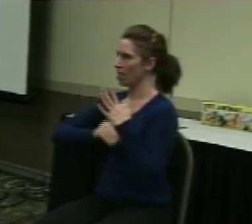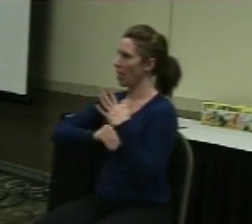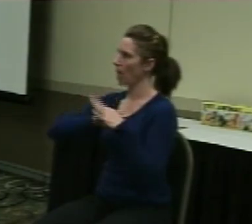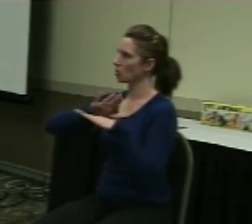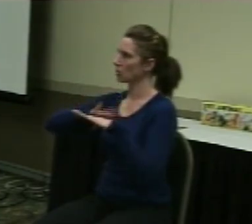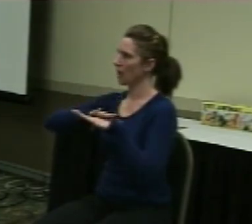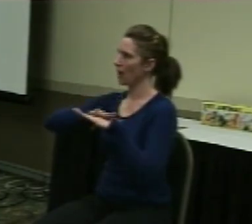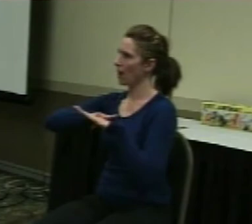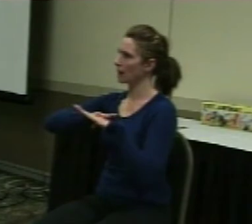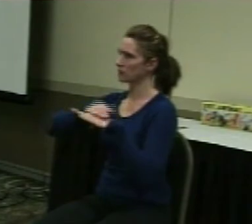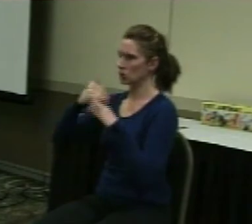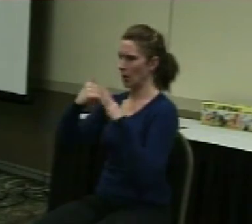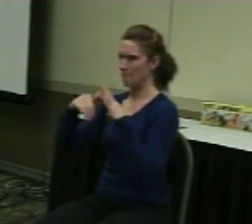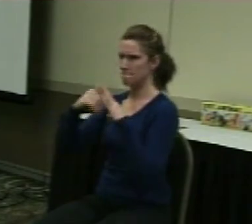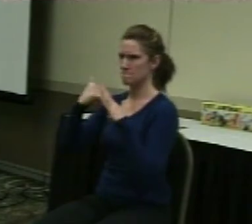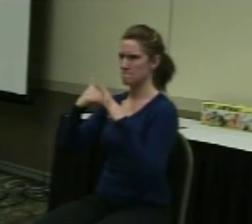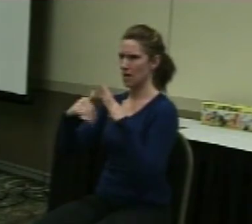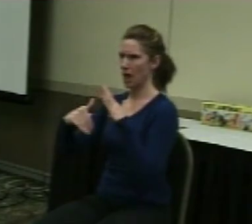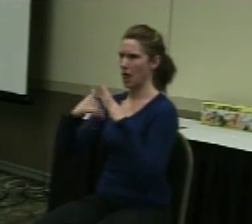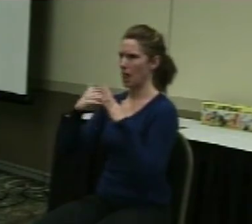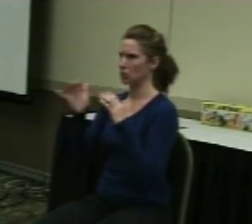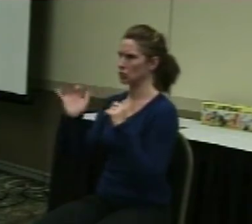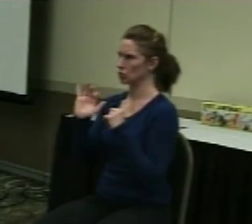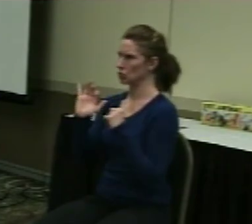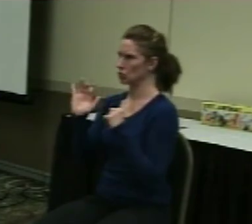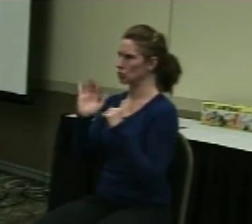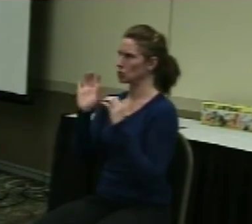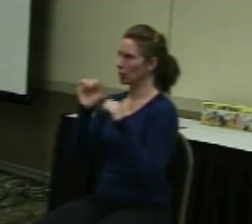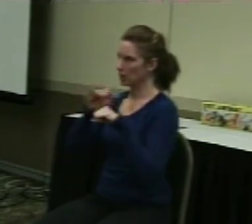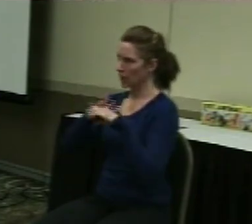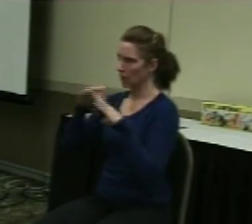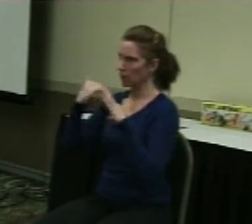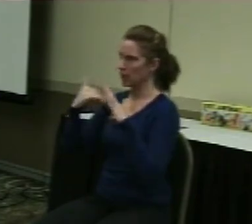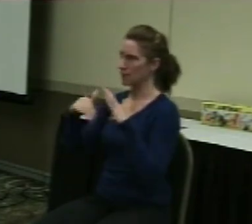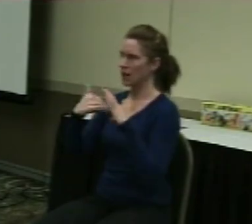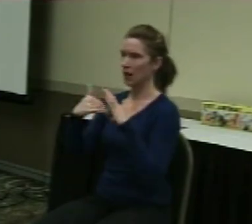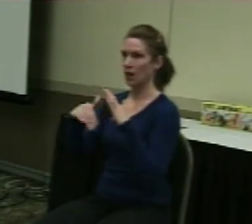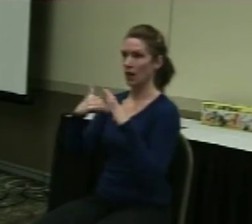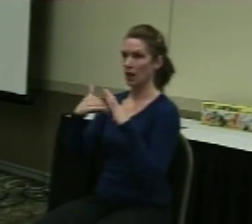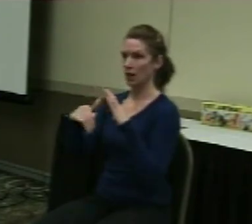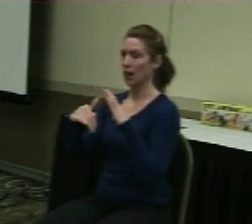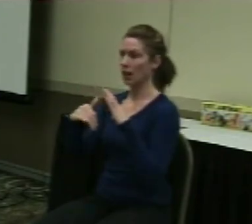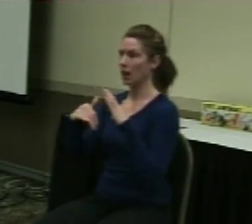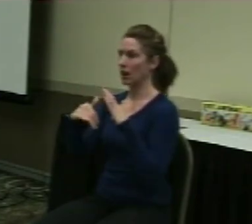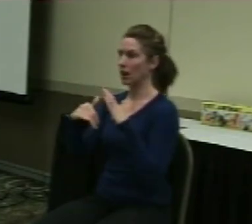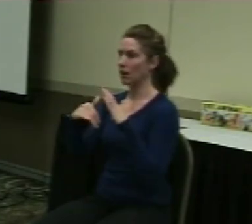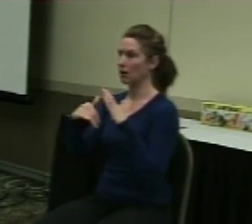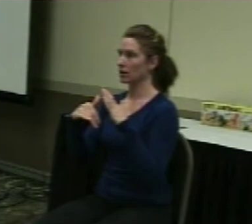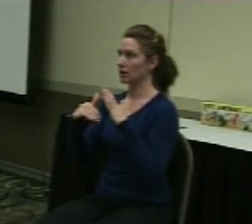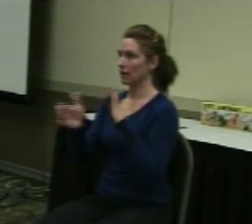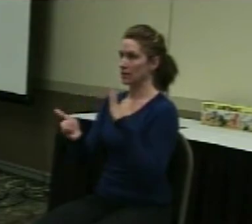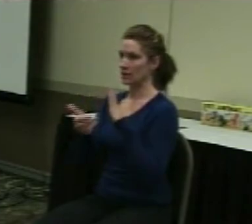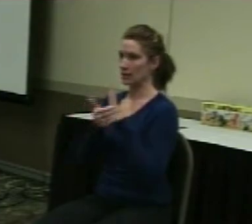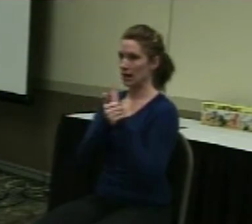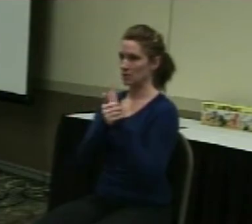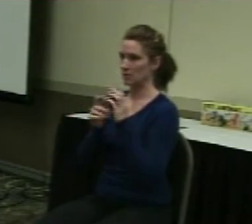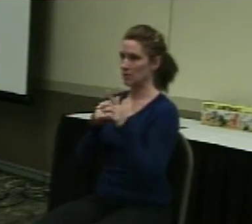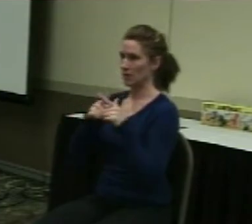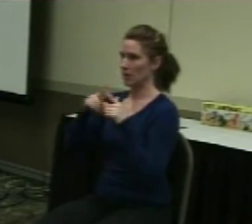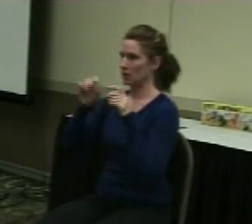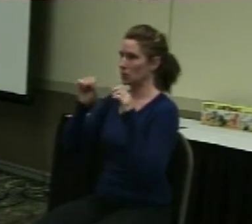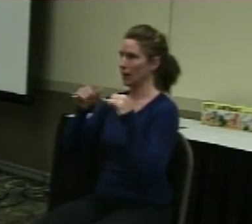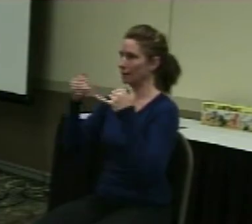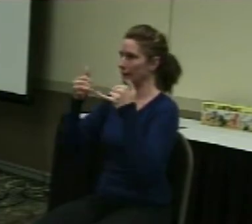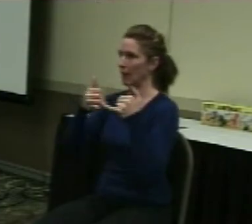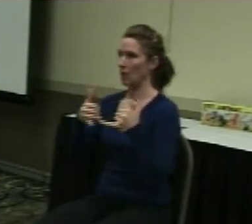your email as well. It can be on your email if it isn't already, as an attachment, and then you could